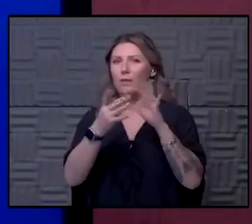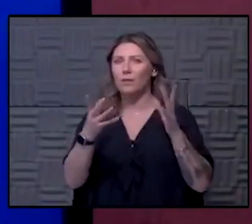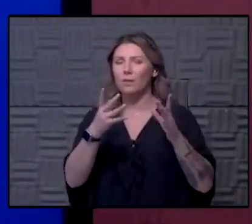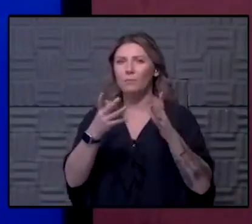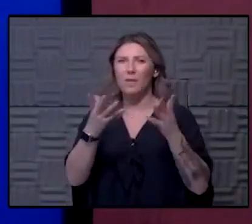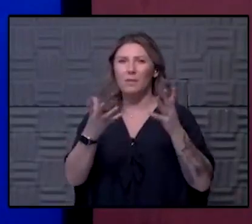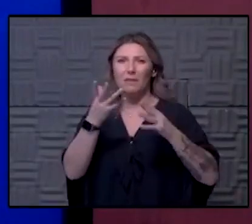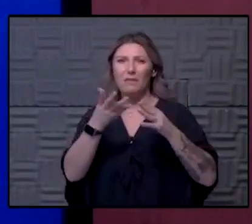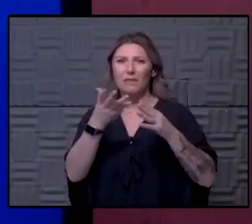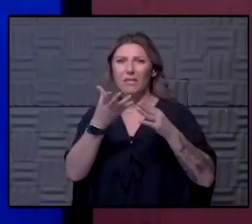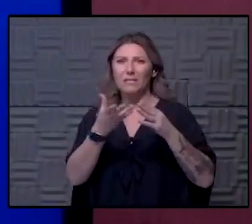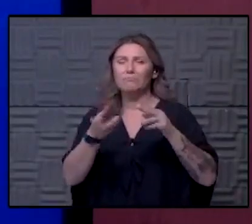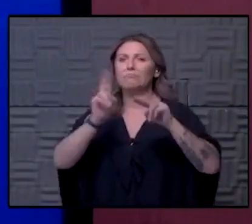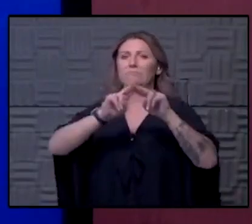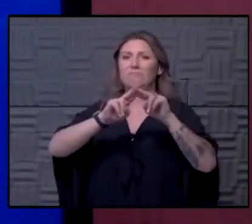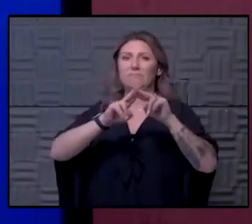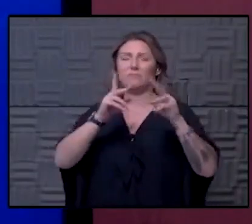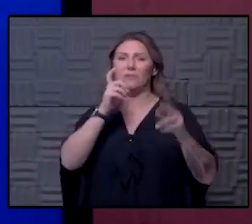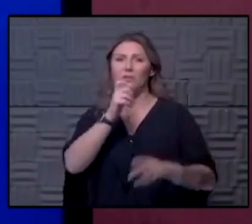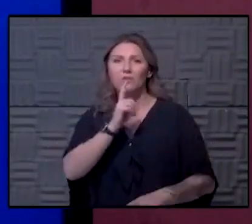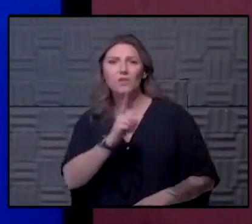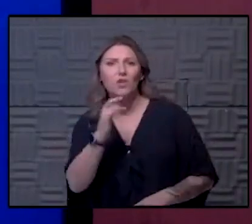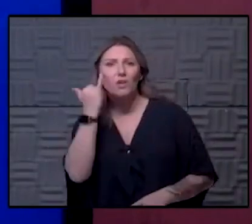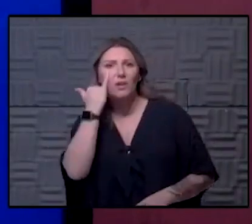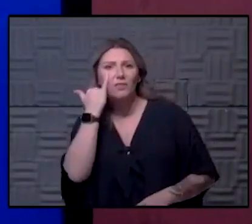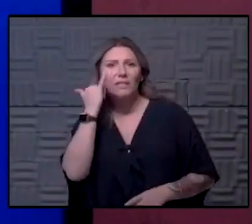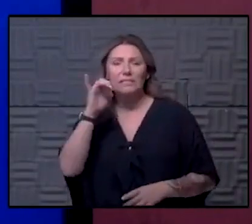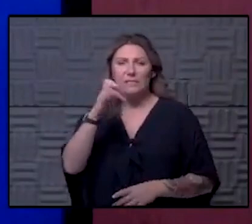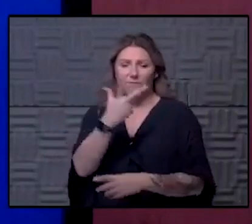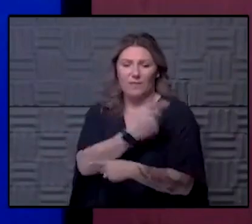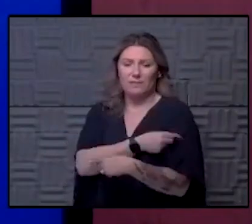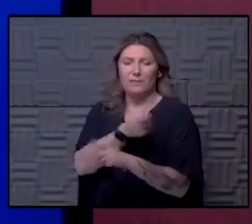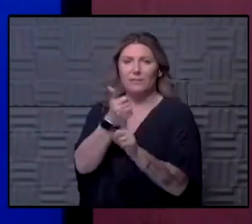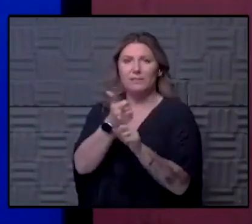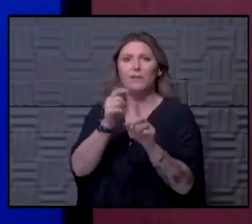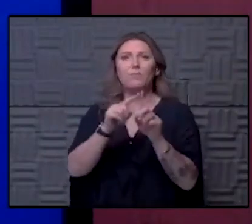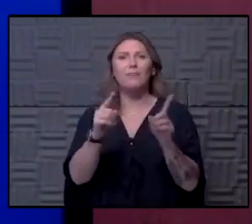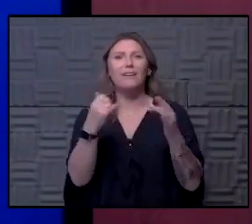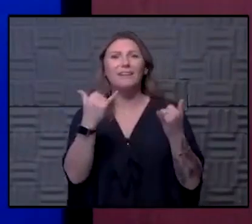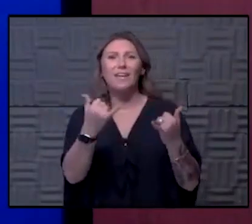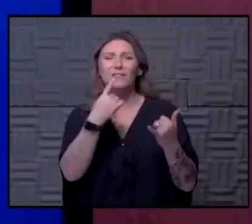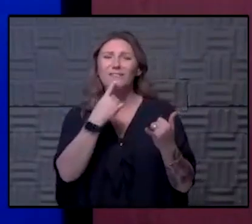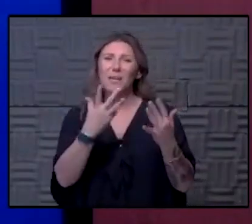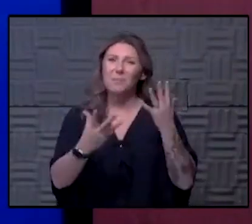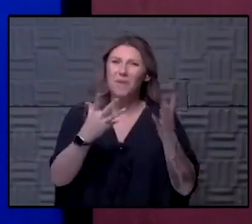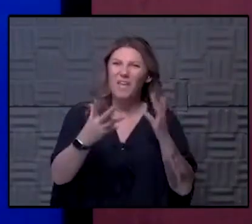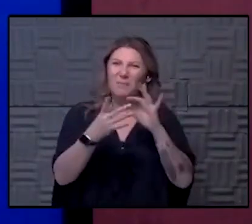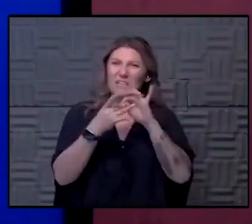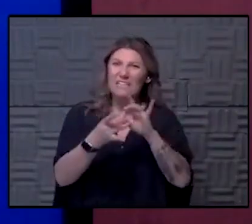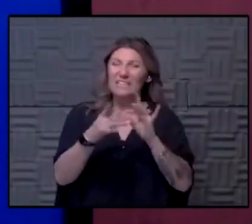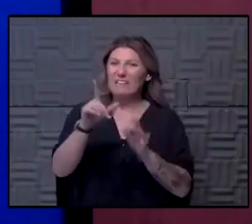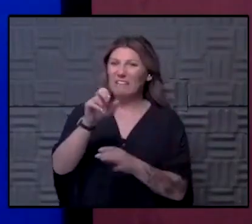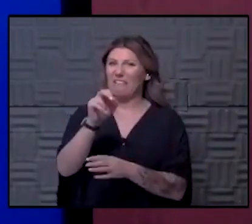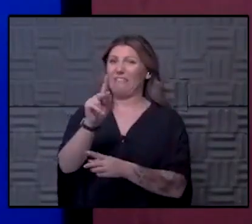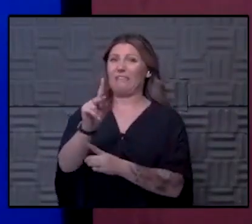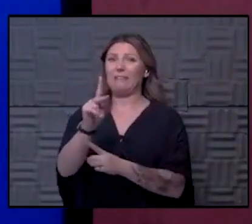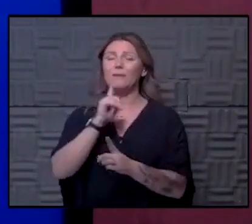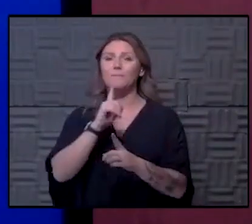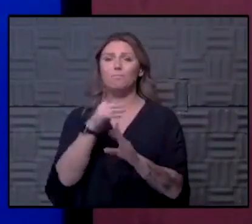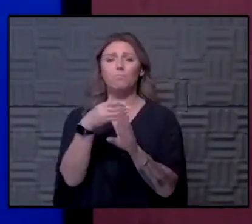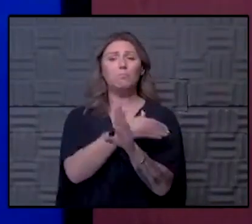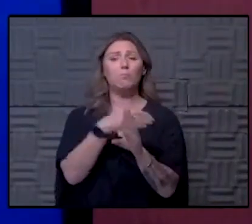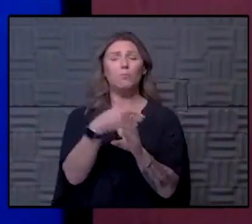some increased incidence. We weren't sure if it was really the vaccine or not, but now they're saying, gosh, there may be a link. There's some very